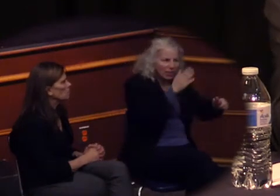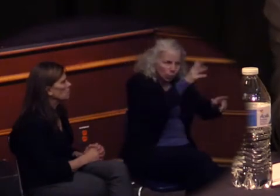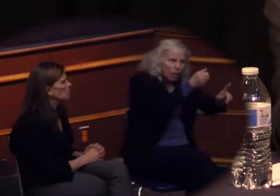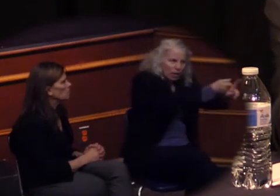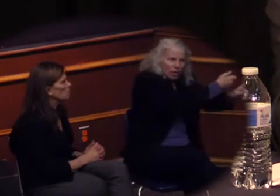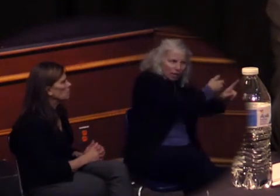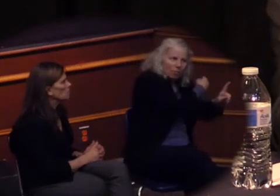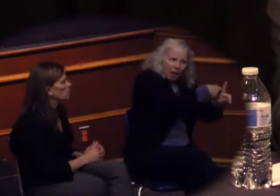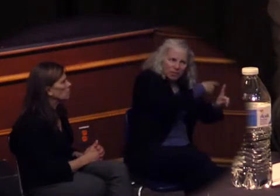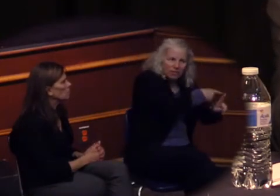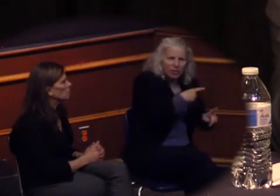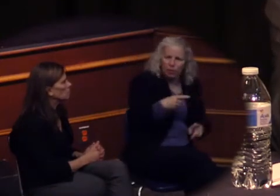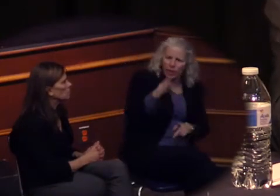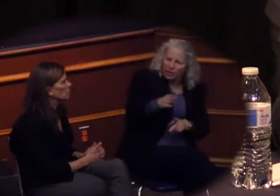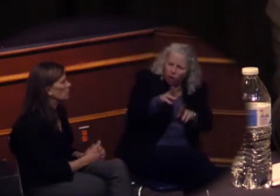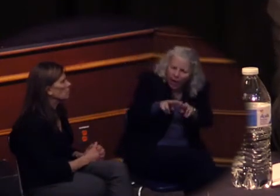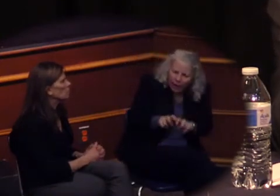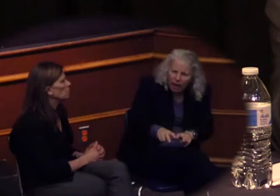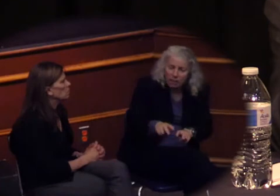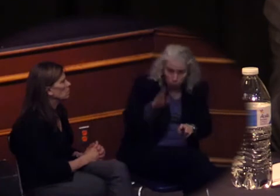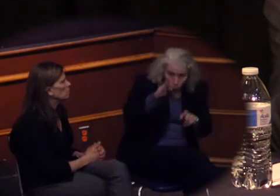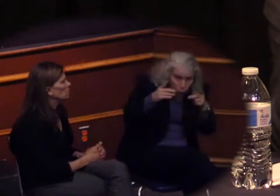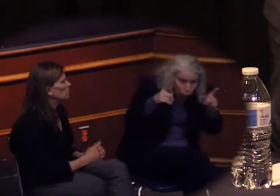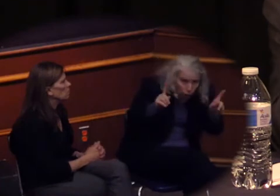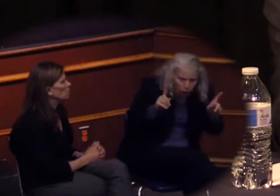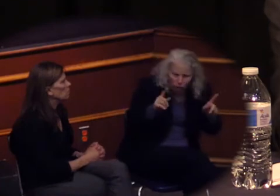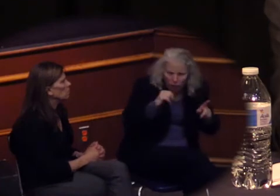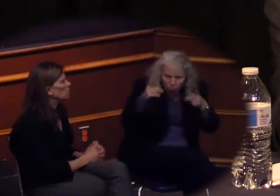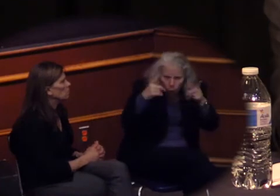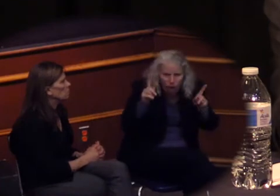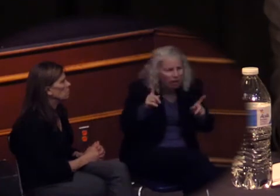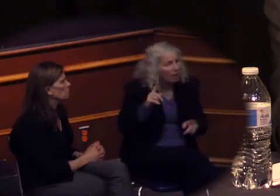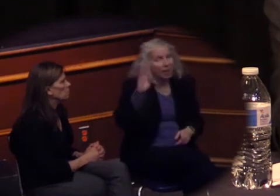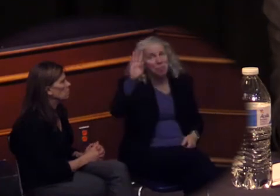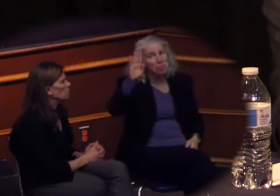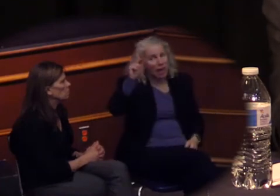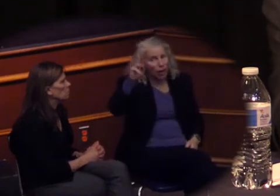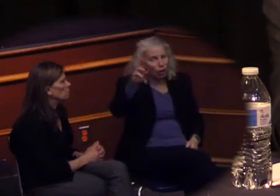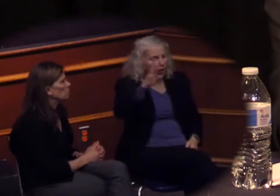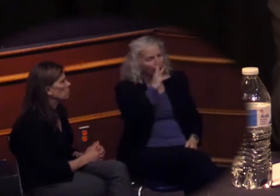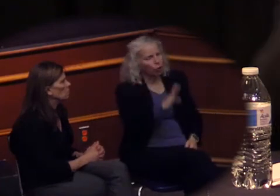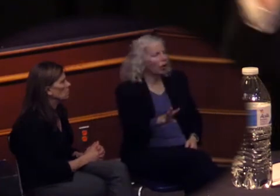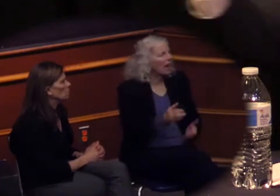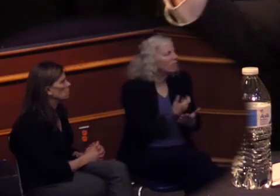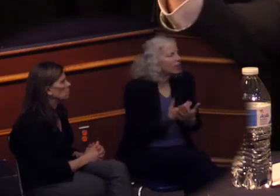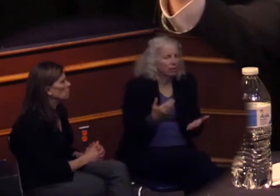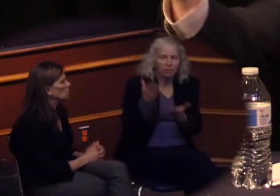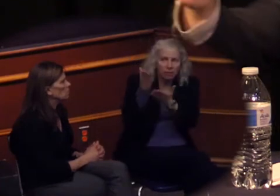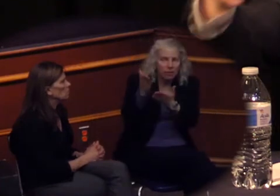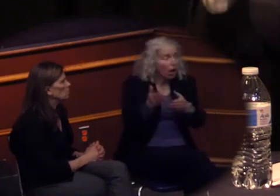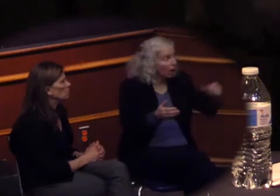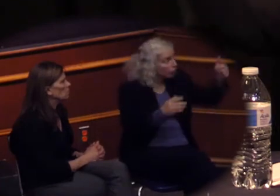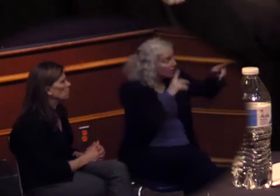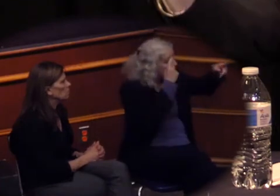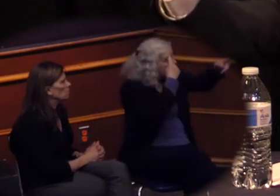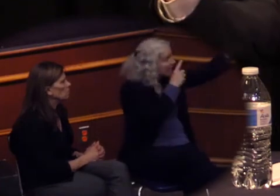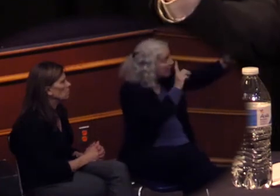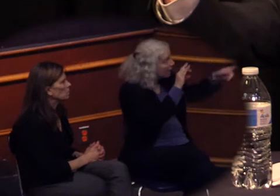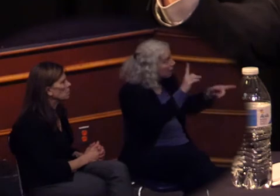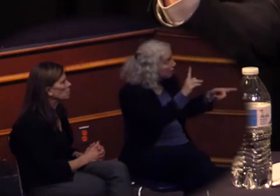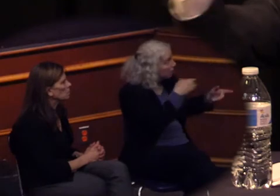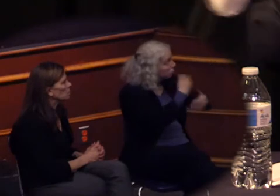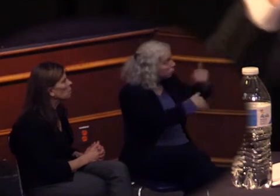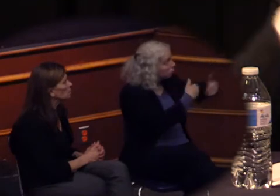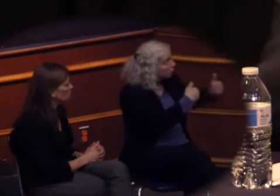assess whether they're working or not. We should. Governor Baker's ignored all those recommendations that we made. Other states took them up and are following